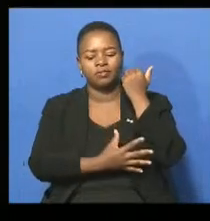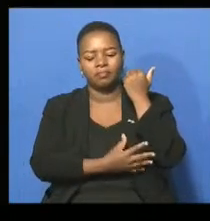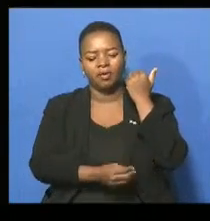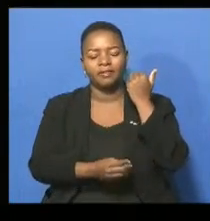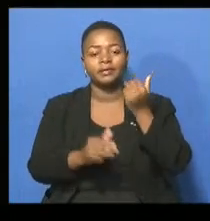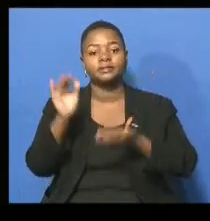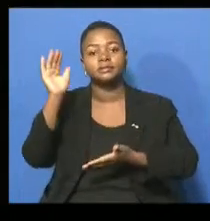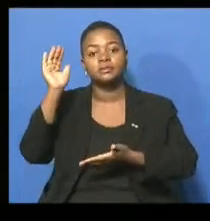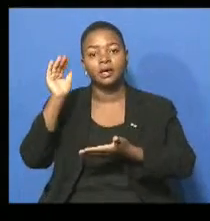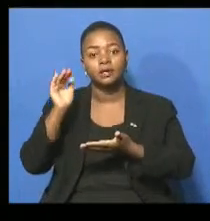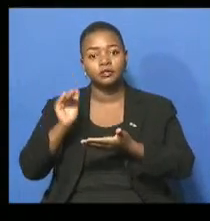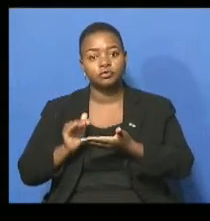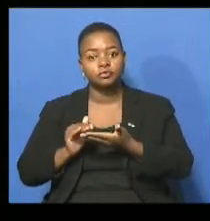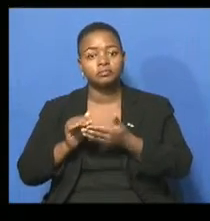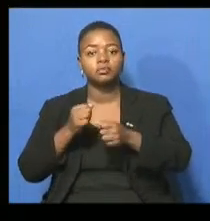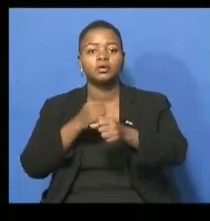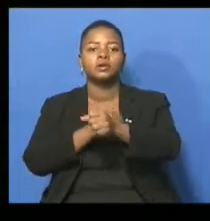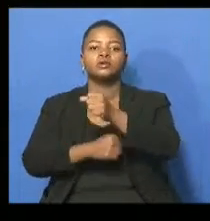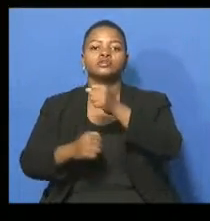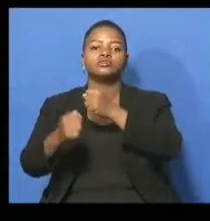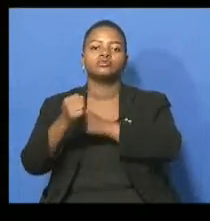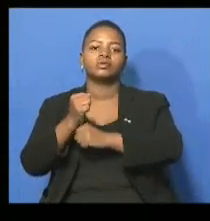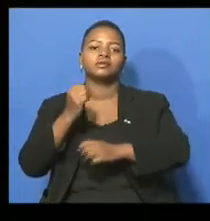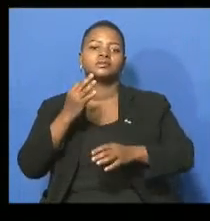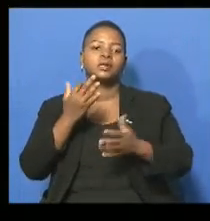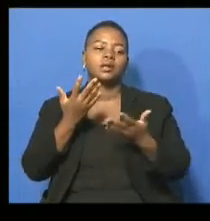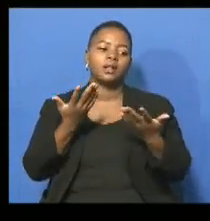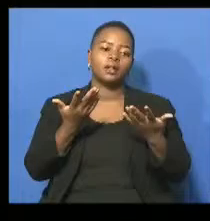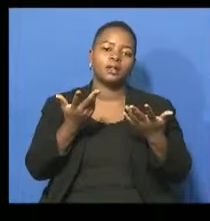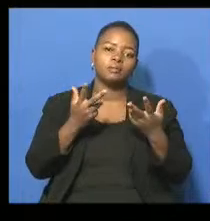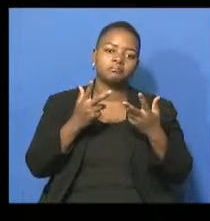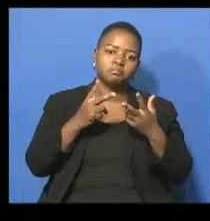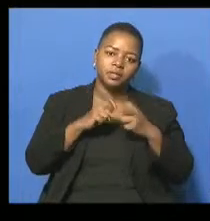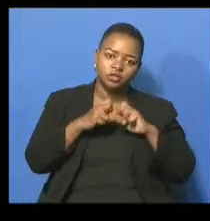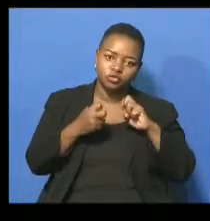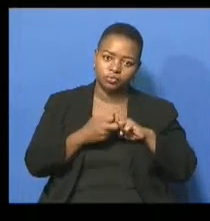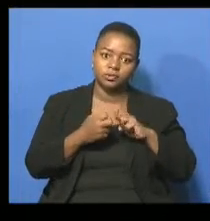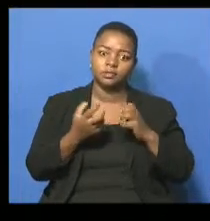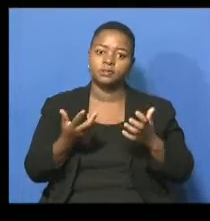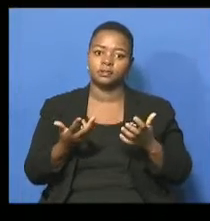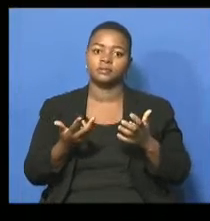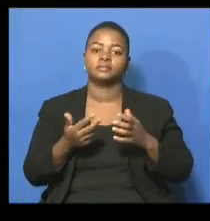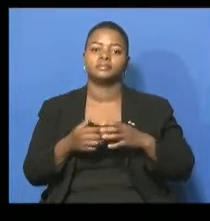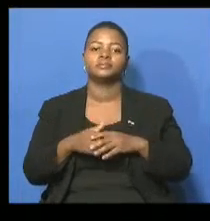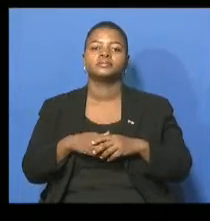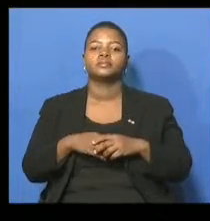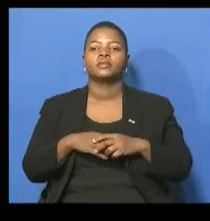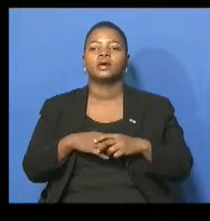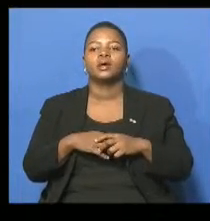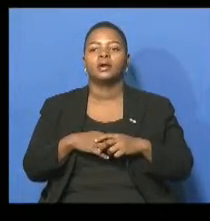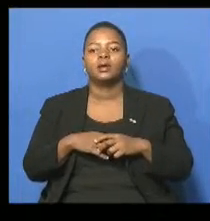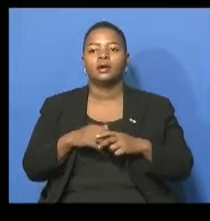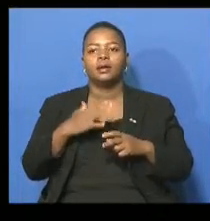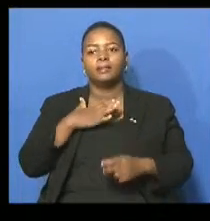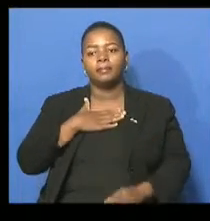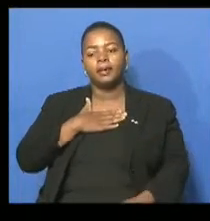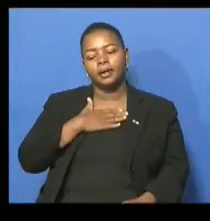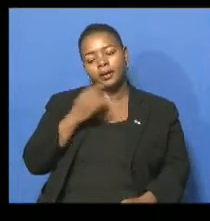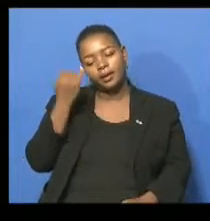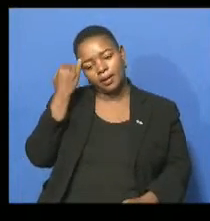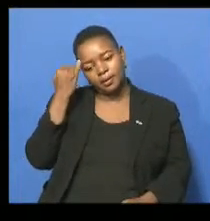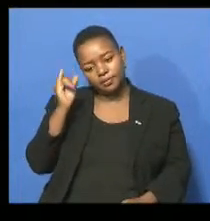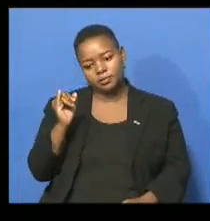are reduced, structural factors and things like that. Now, but what I'm suggesting in terms